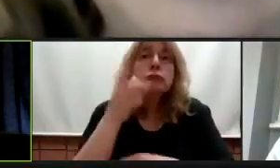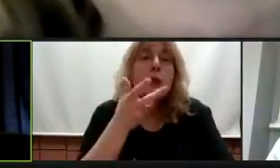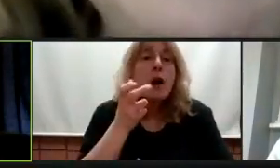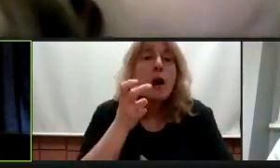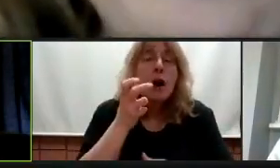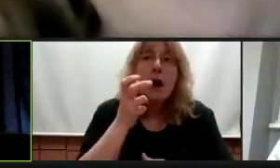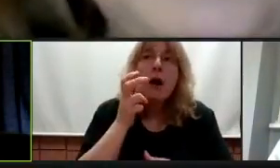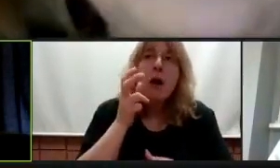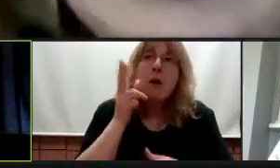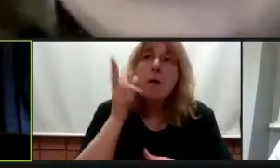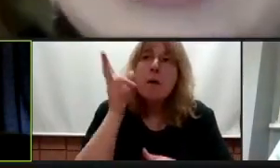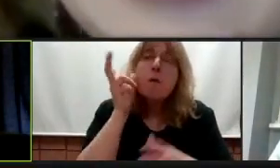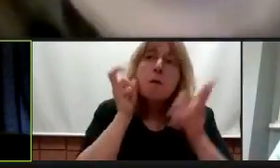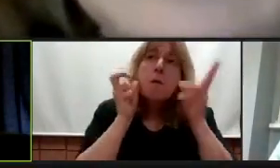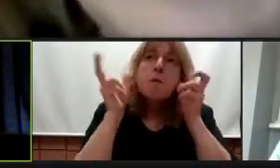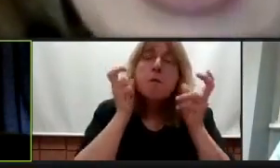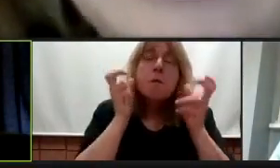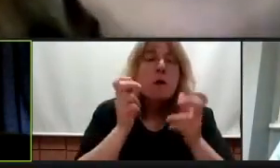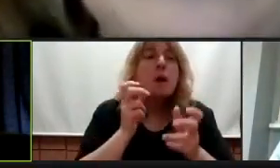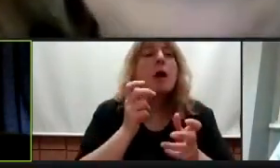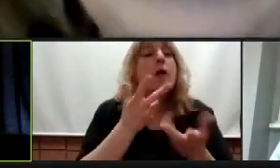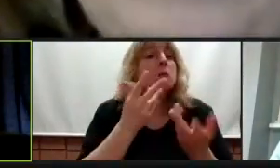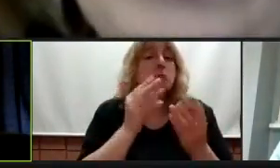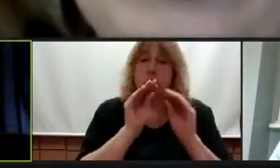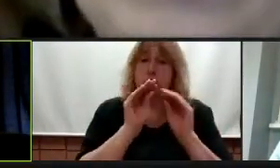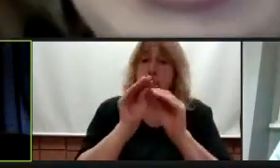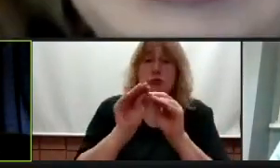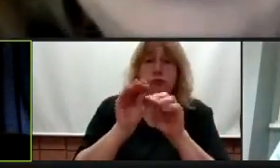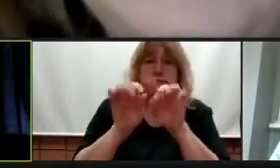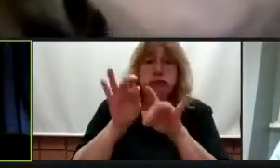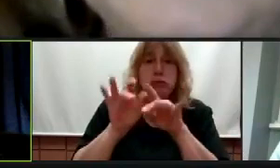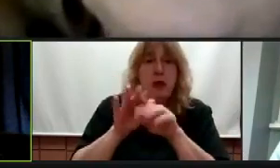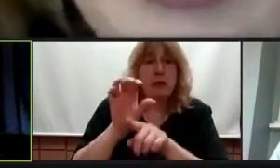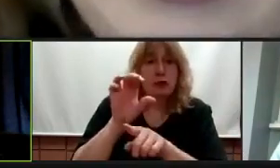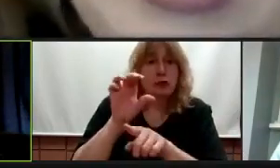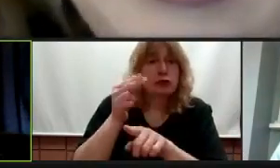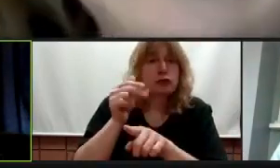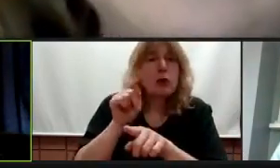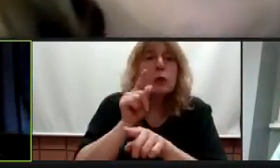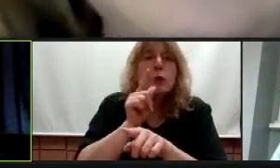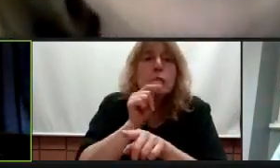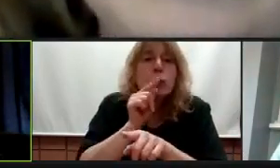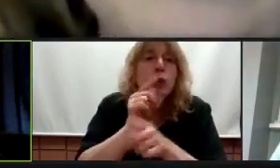now. Or you can text that to